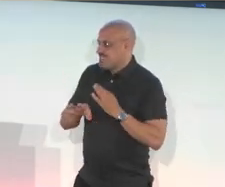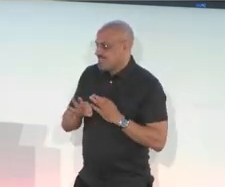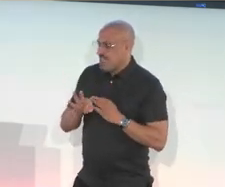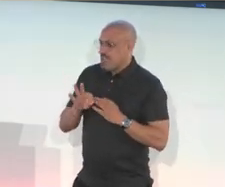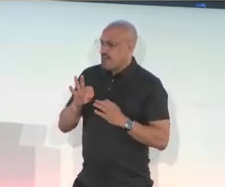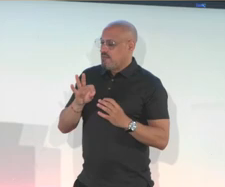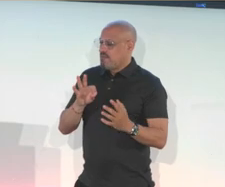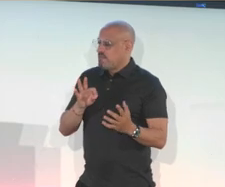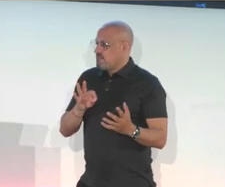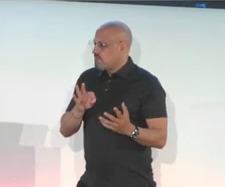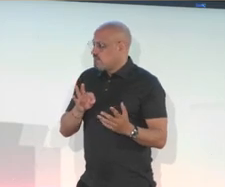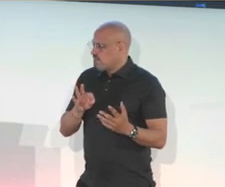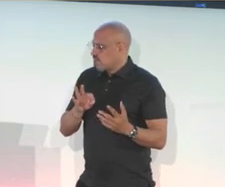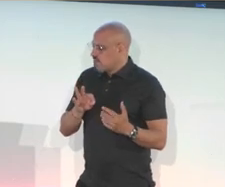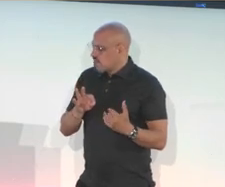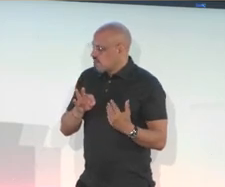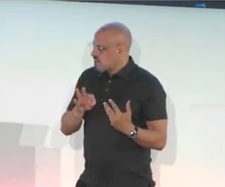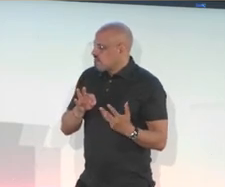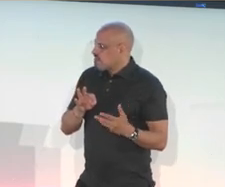algorithm which